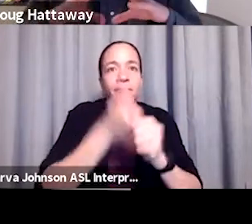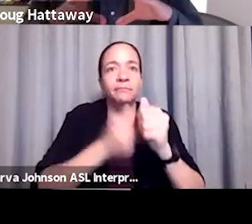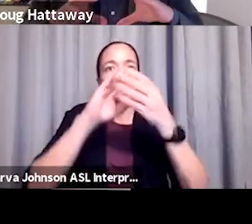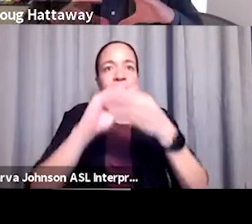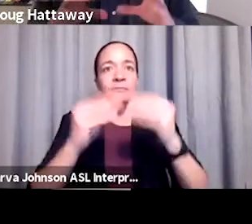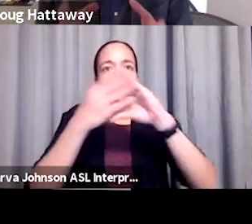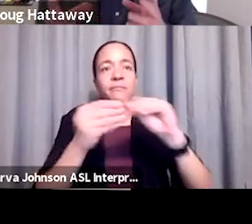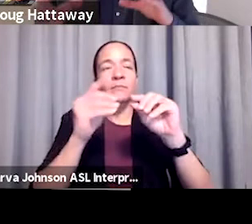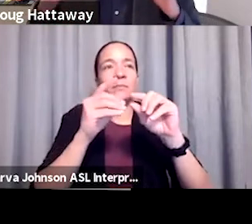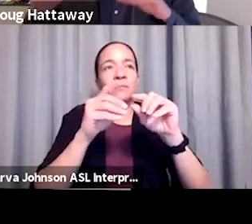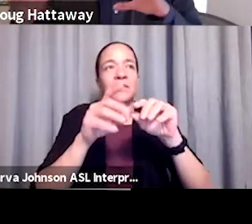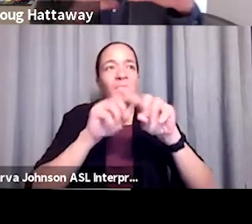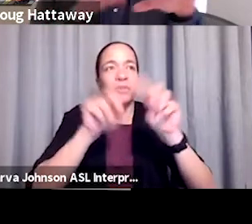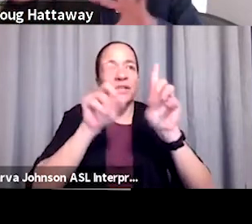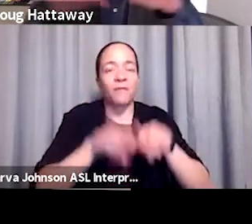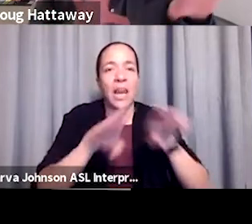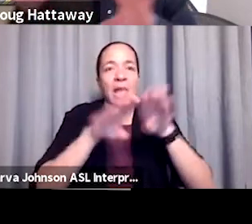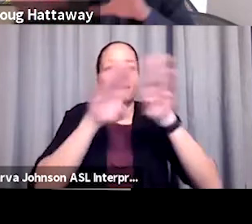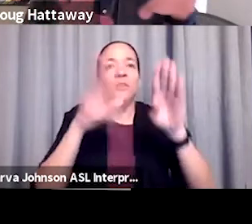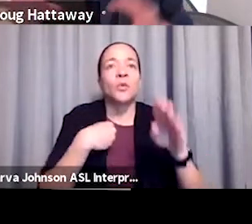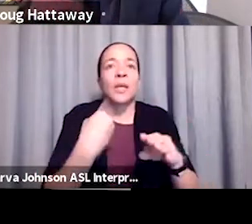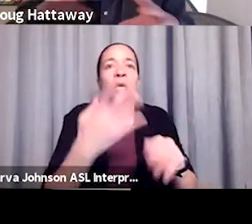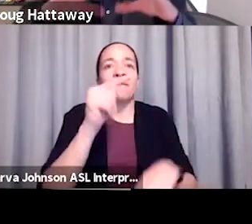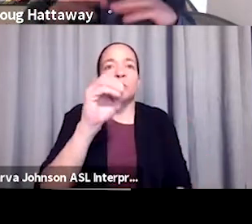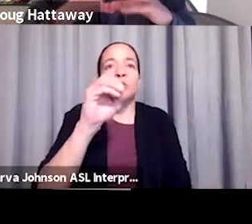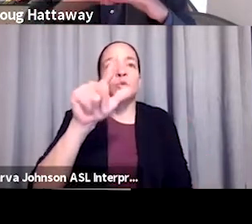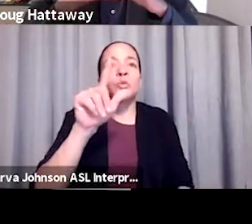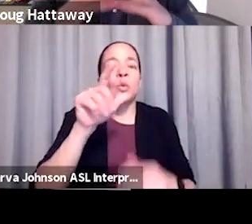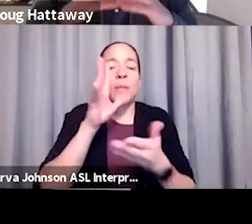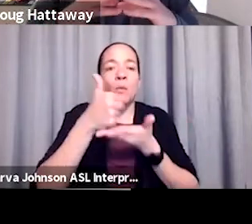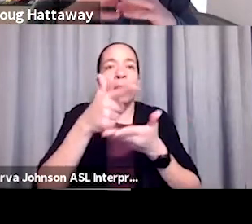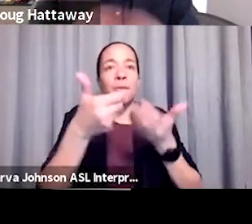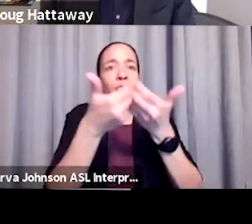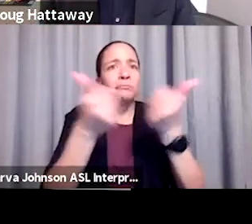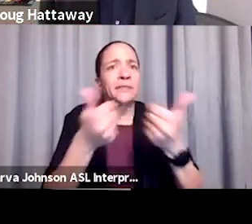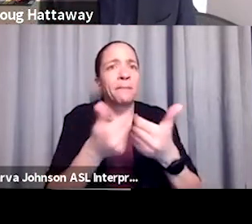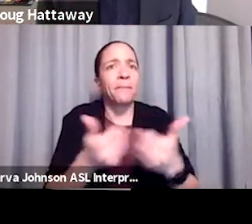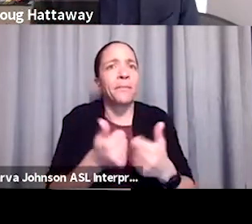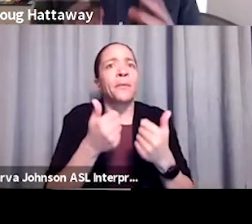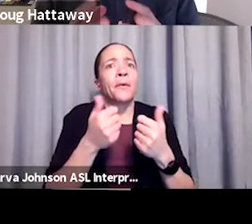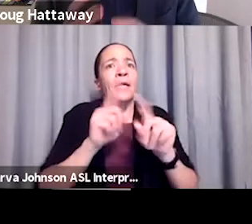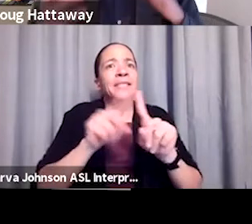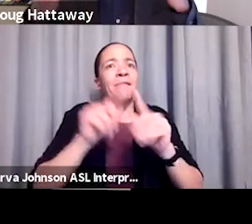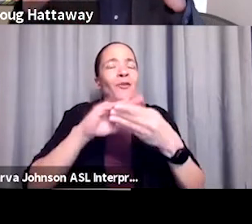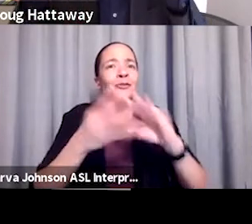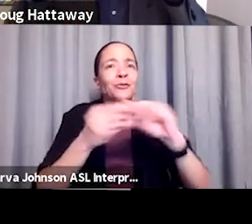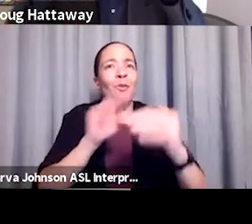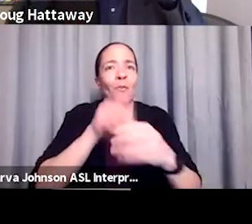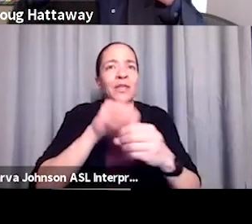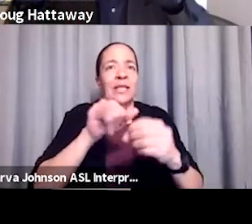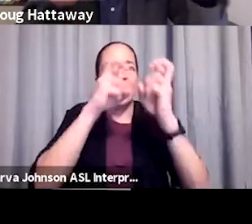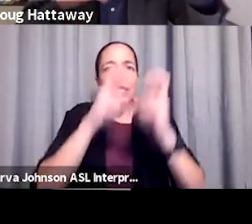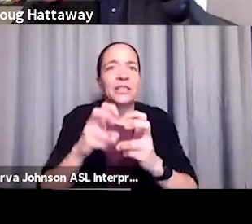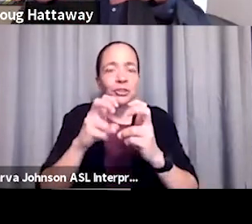handbook, we've given you a tool that can help you sort that out around a particular issue that you're working on, and think about,